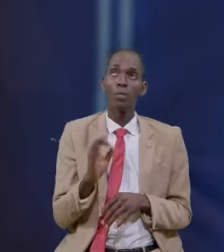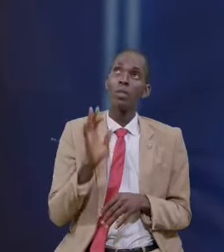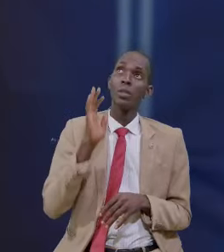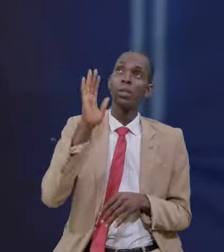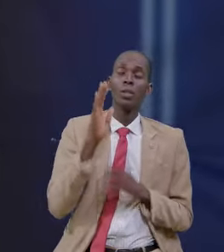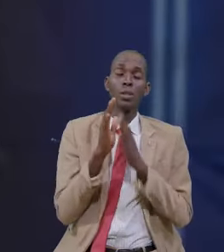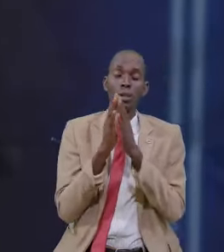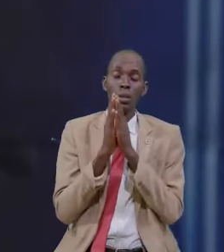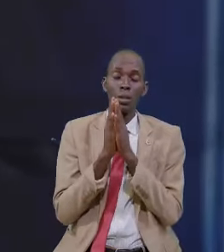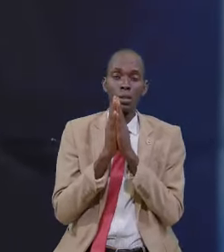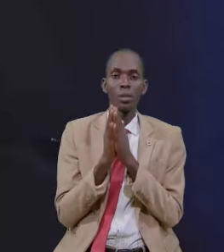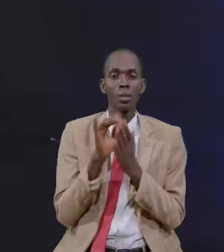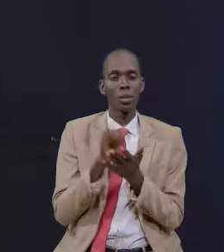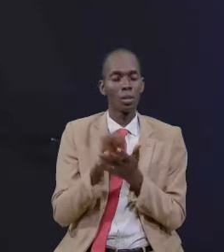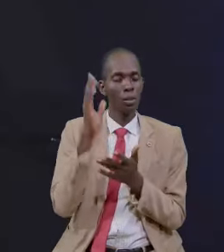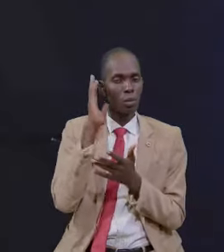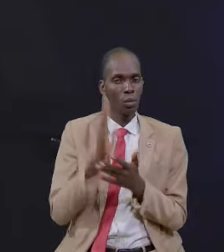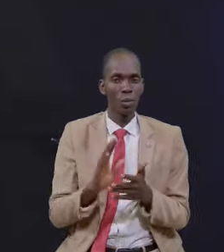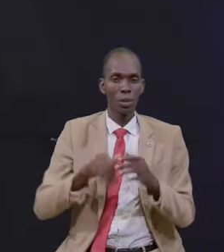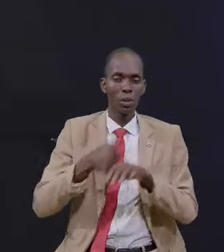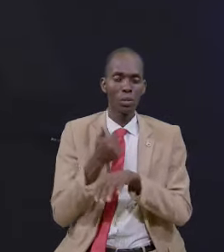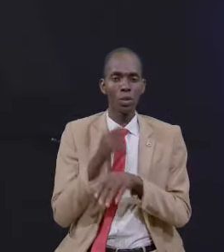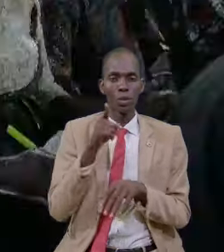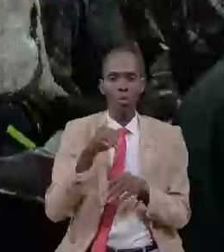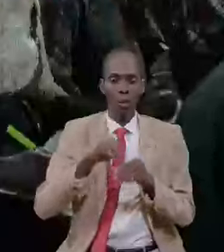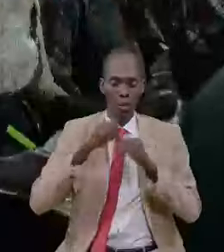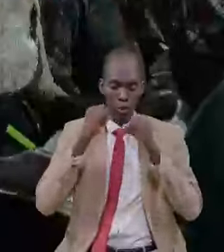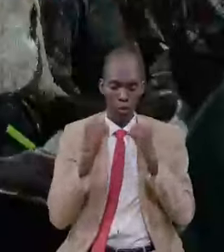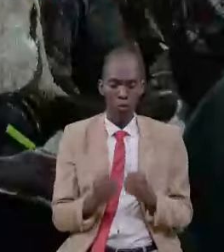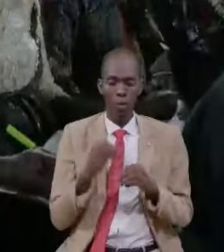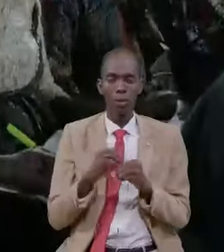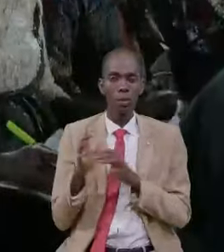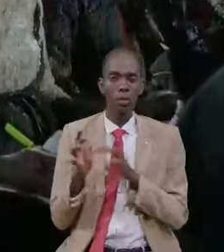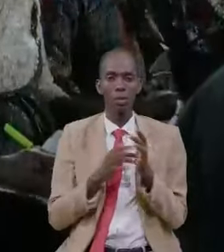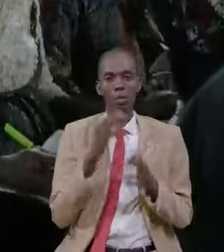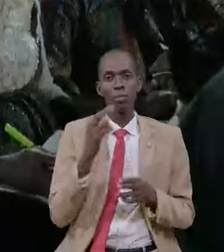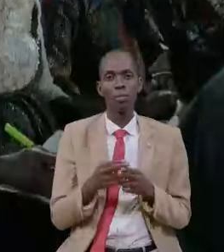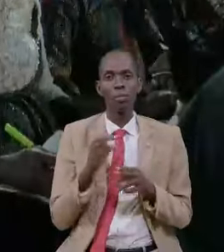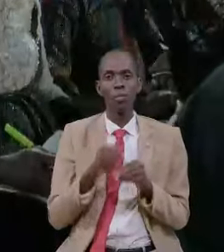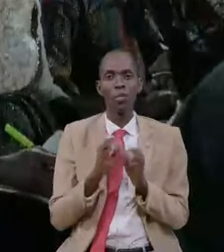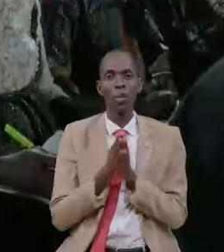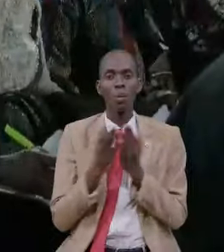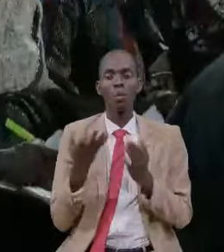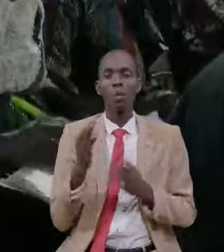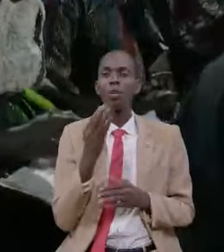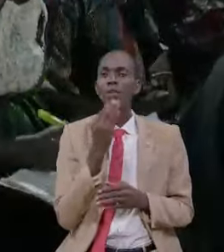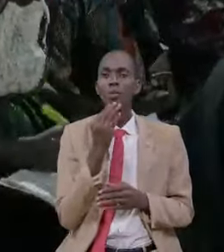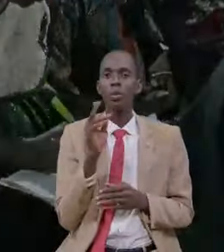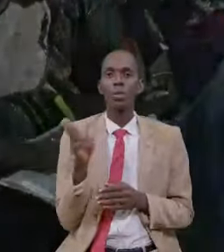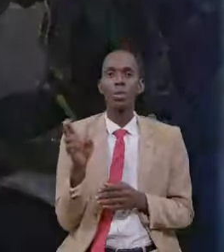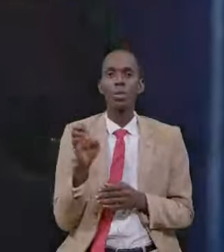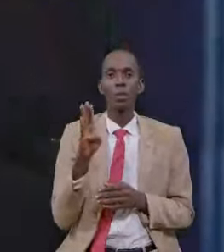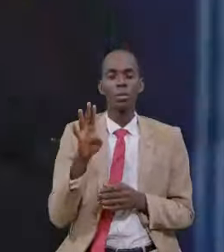to establish you in strength. Hebrews chapter 7, reading from